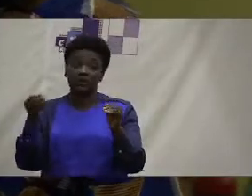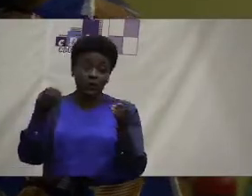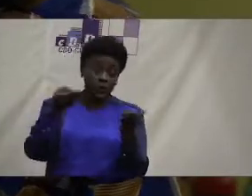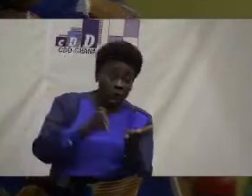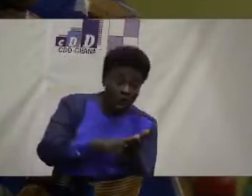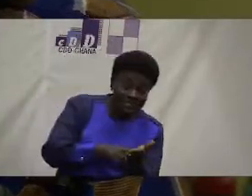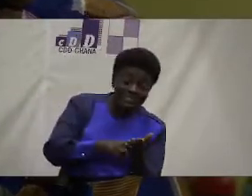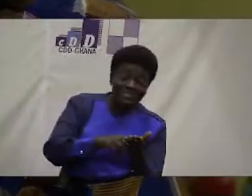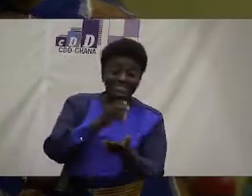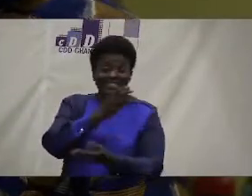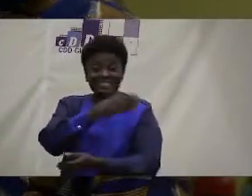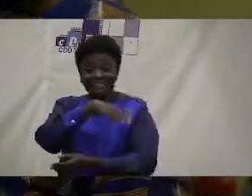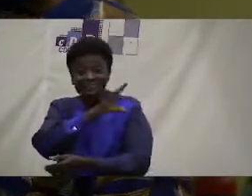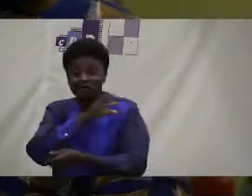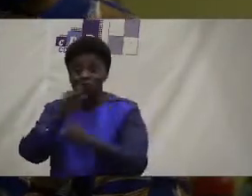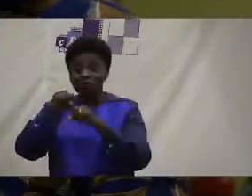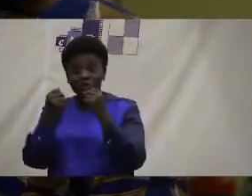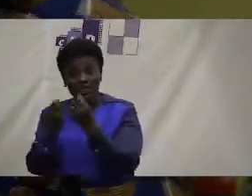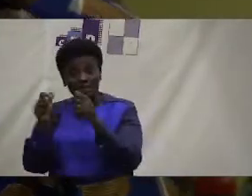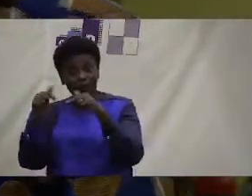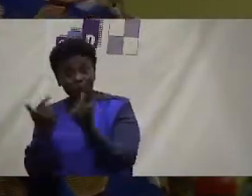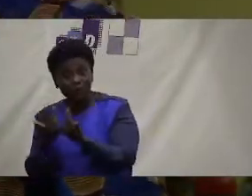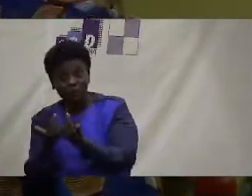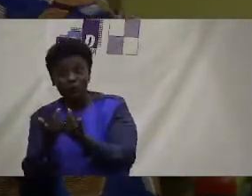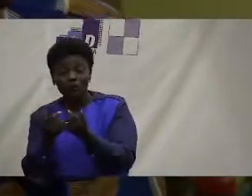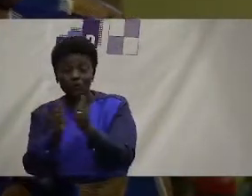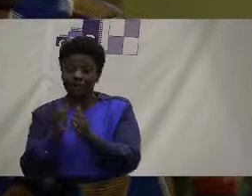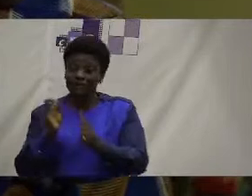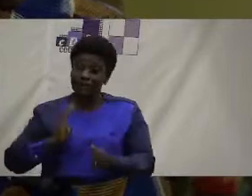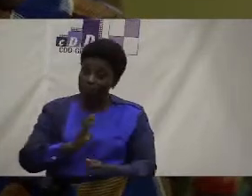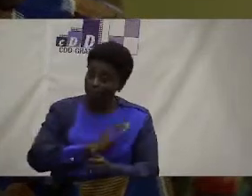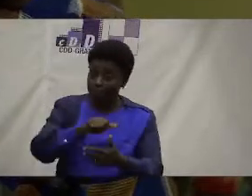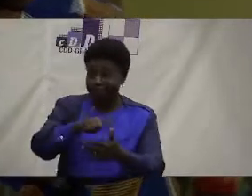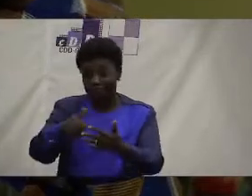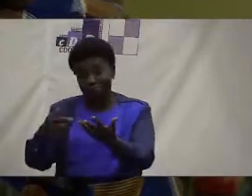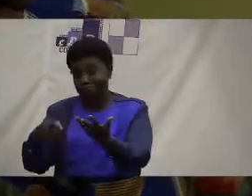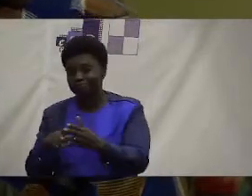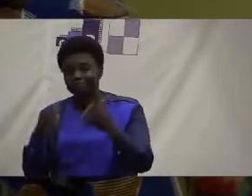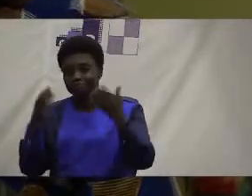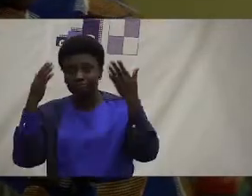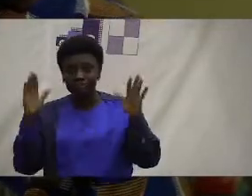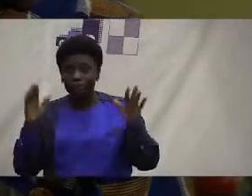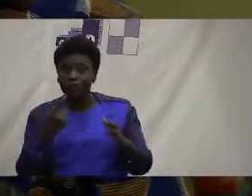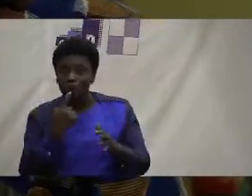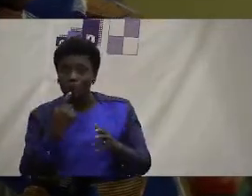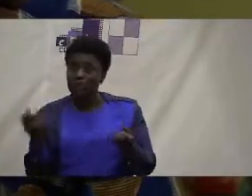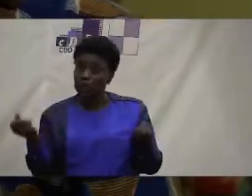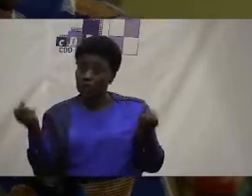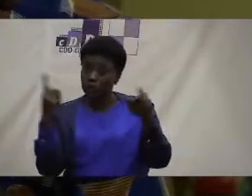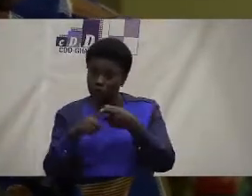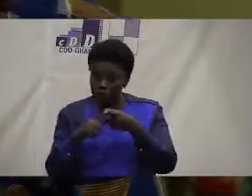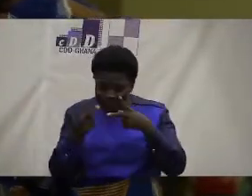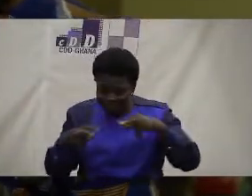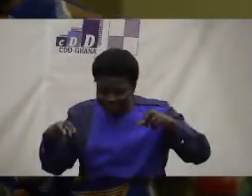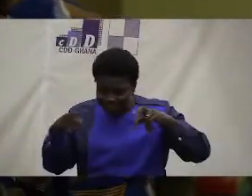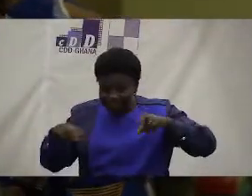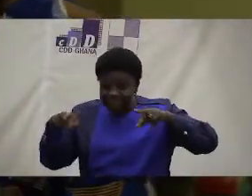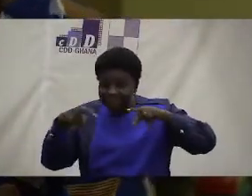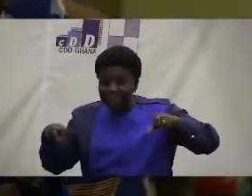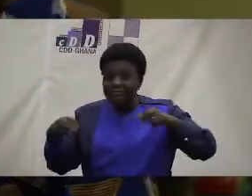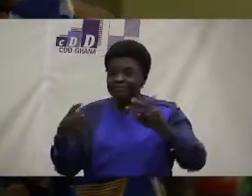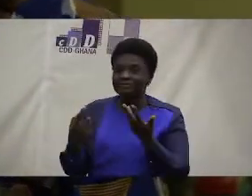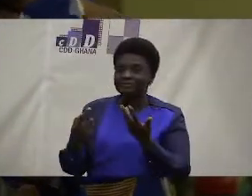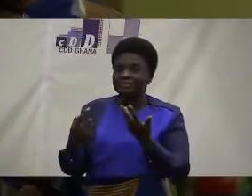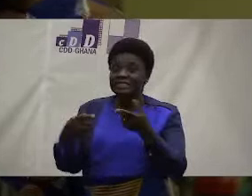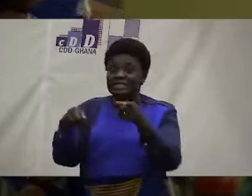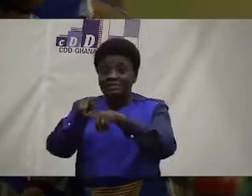registered civil society groups with their boards and so on, who are under a lot of scrutiny. And then the banks